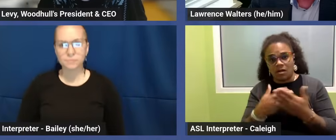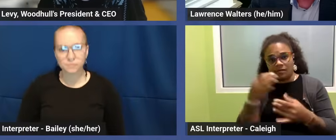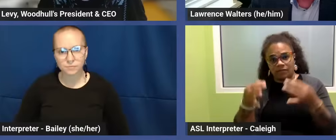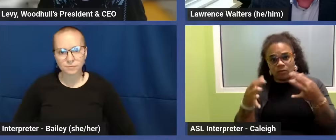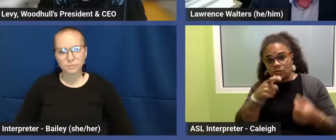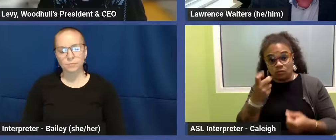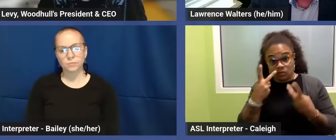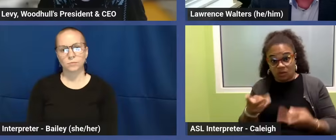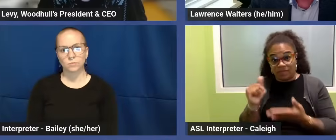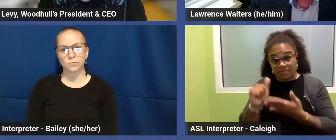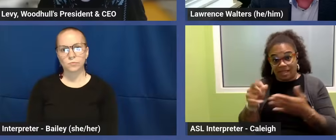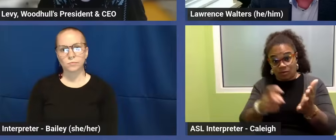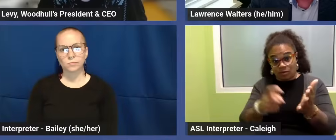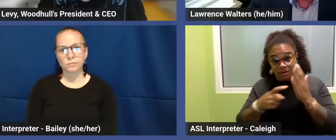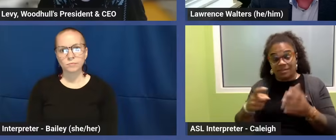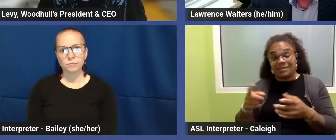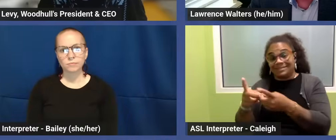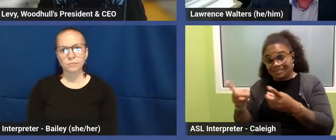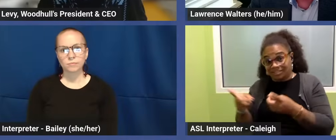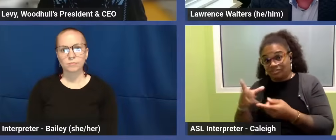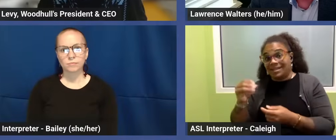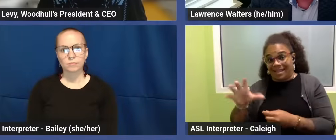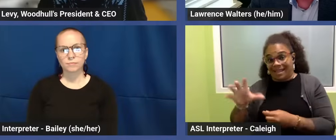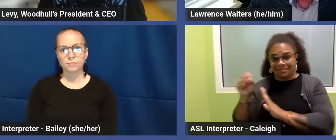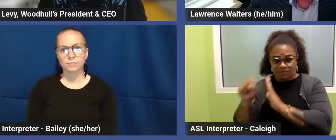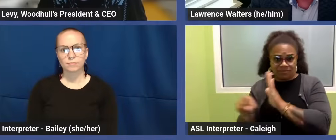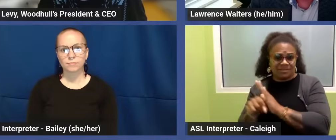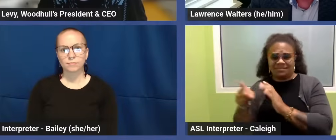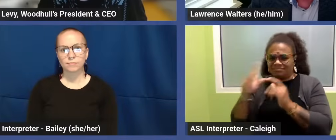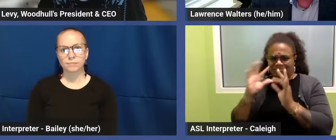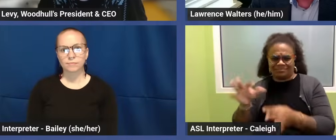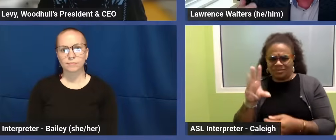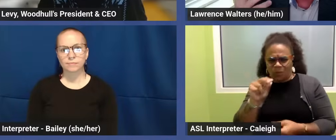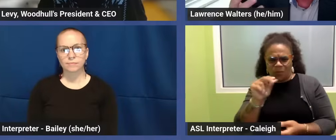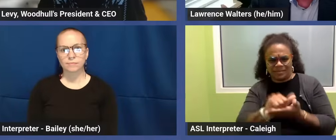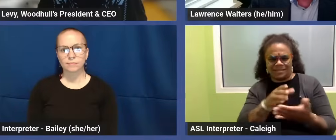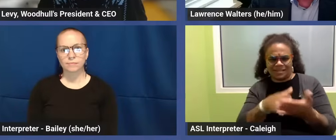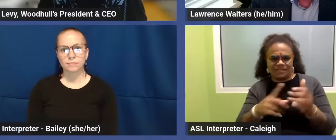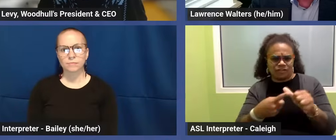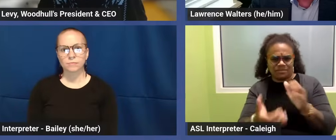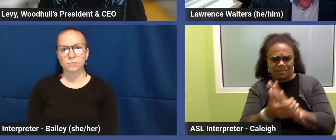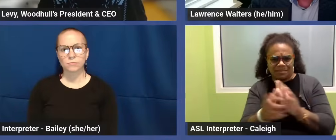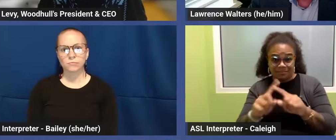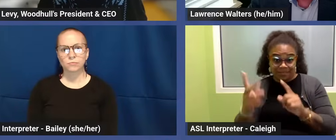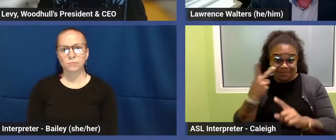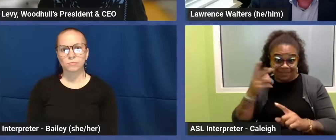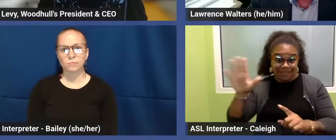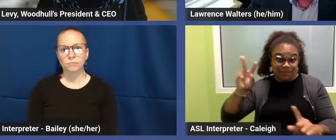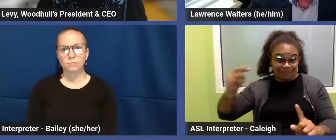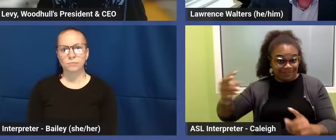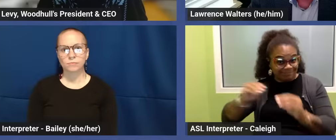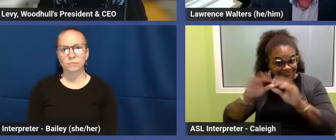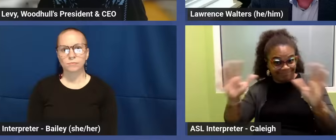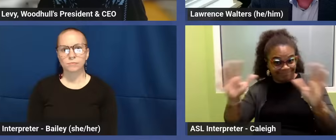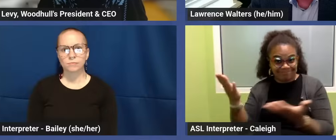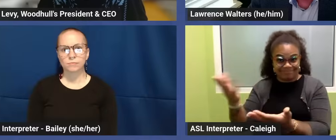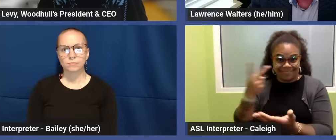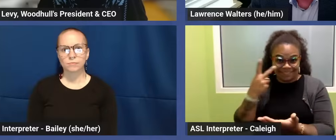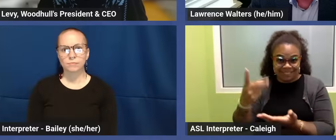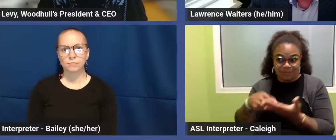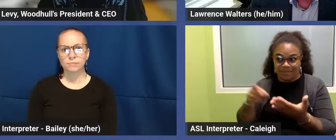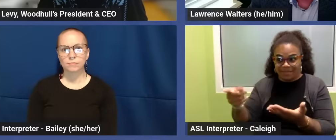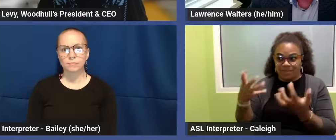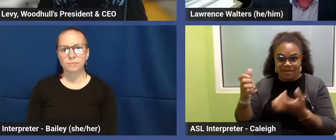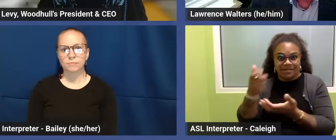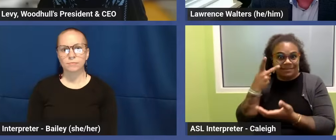it, the district court and even the Fifth Circuit, said that that is a violation of the First Amendment. But it shows you where they're coming from. It shows you the